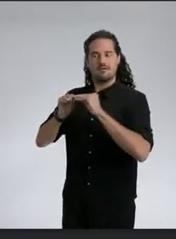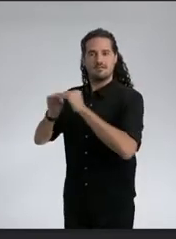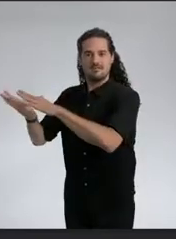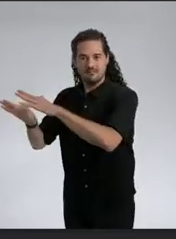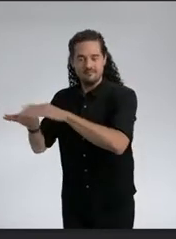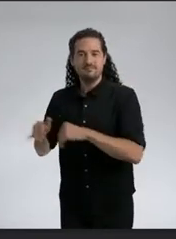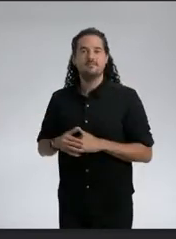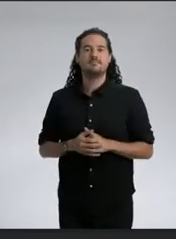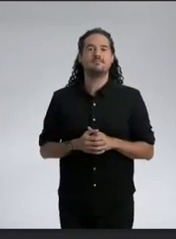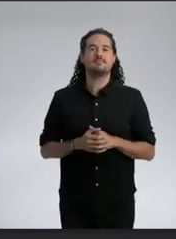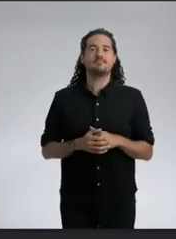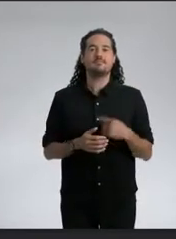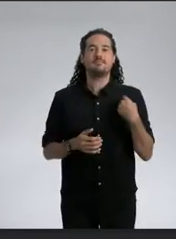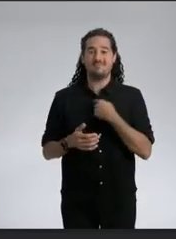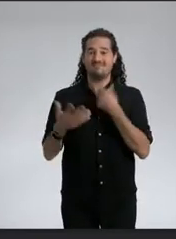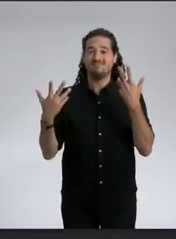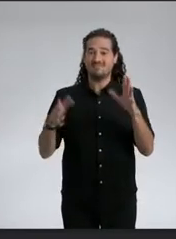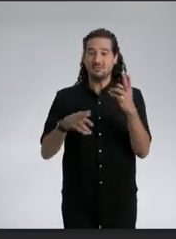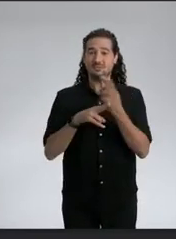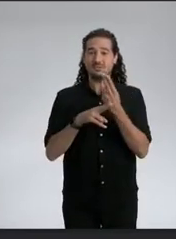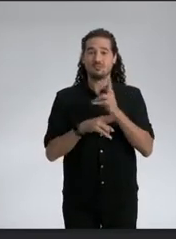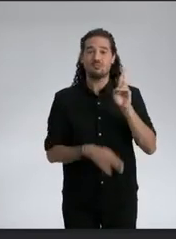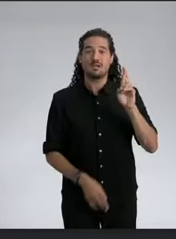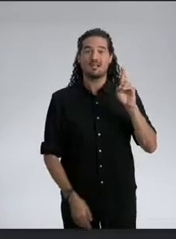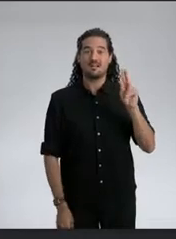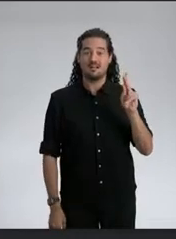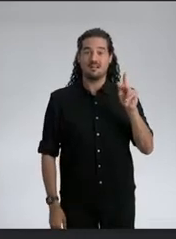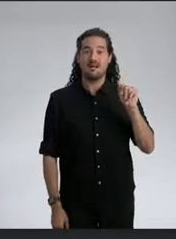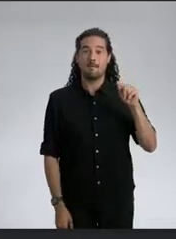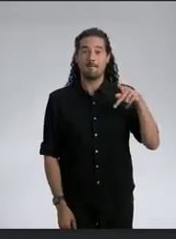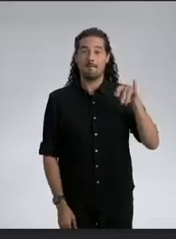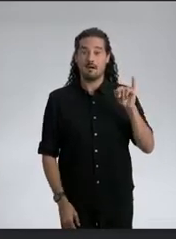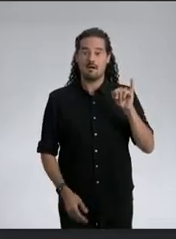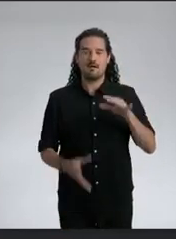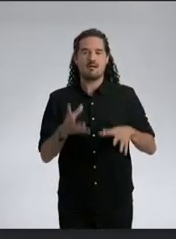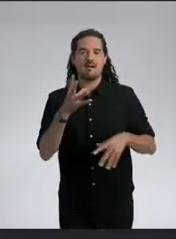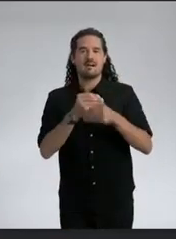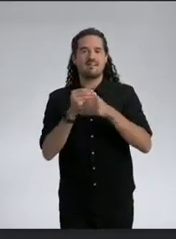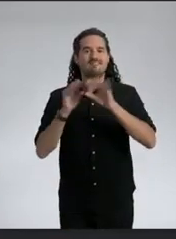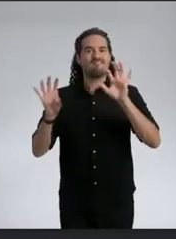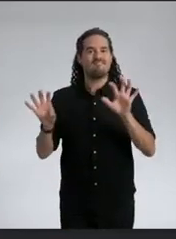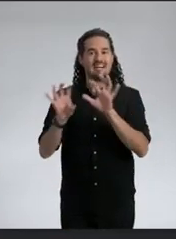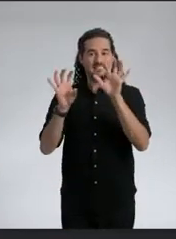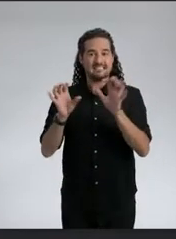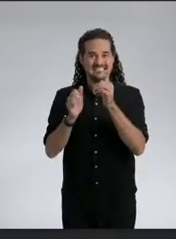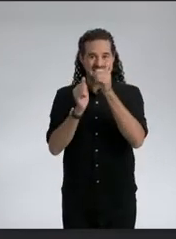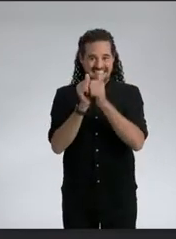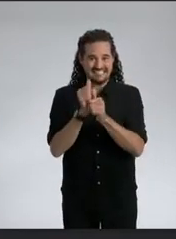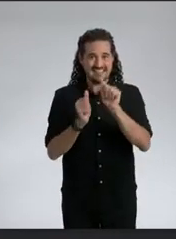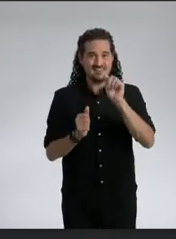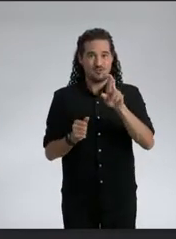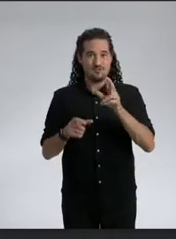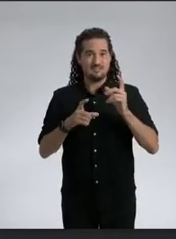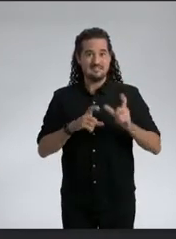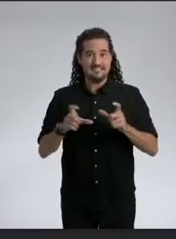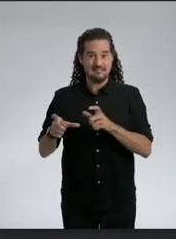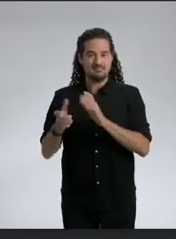the new Reality Kit APIs in our app clip to add effects to each AR dish to make it more